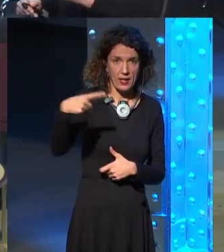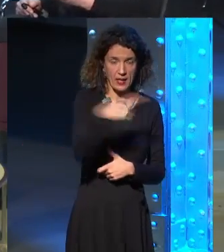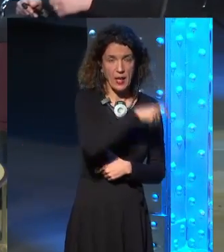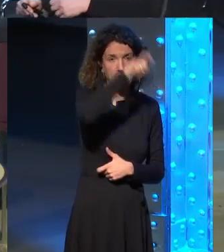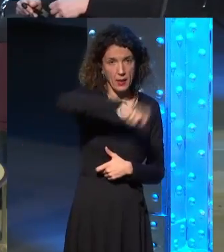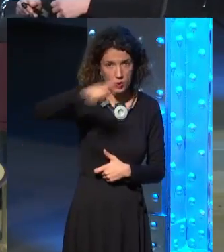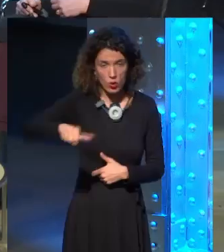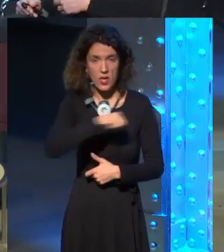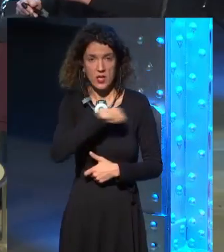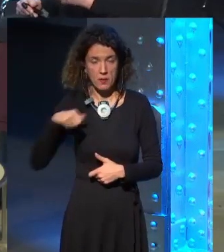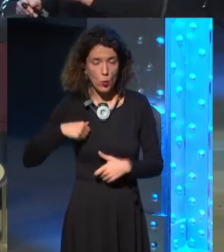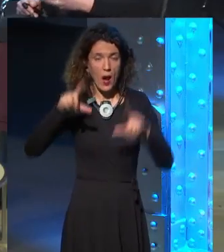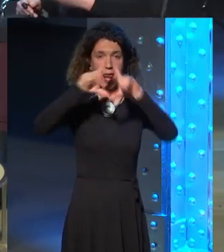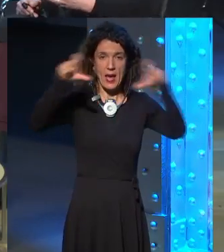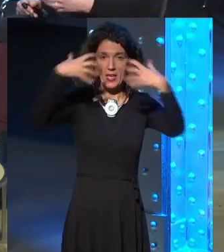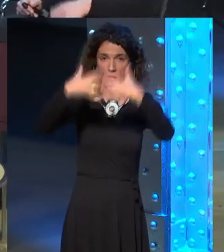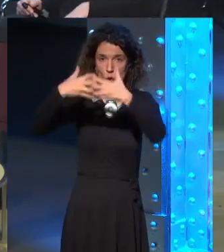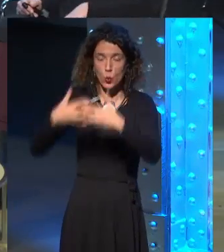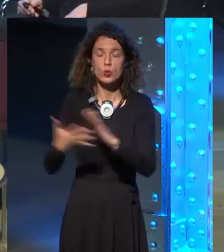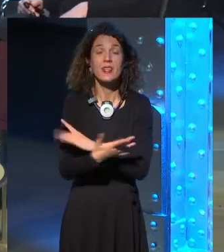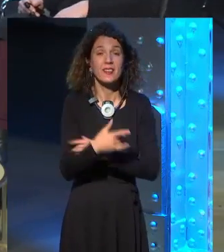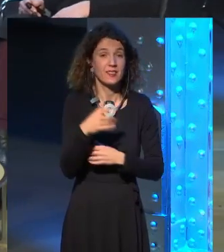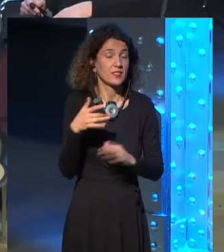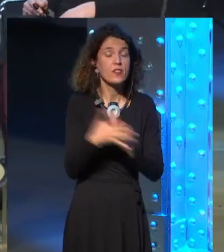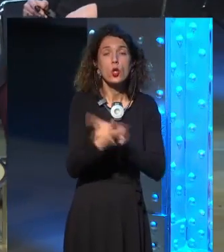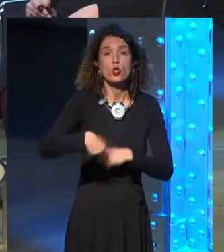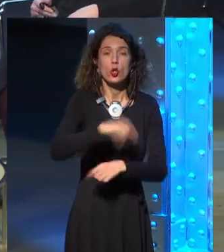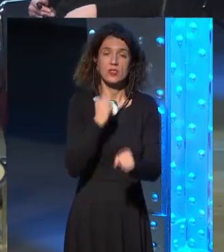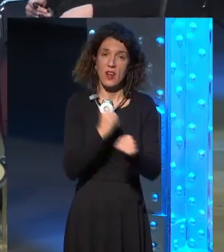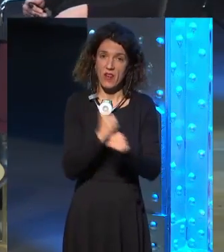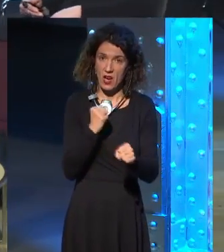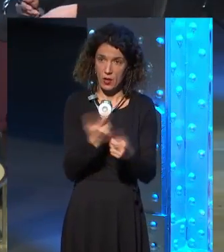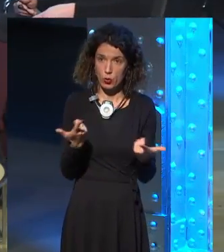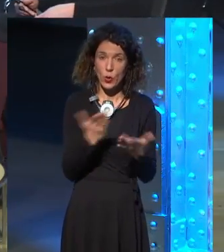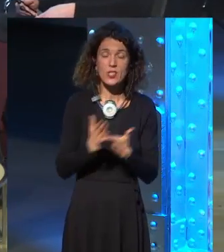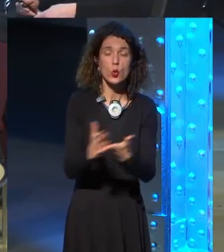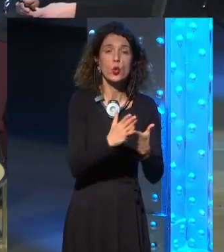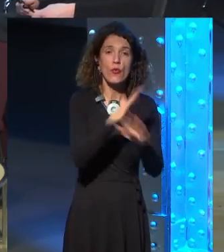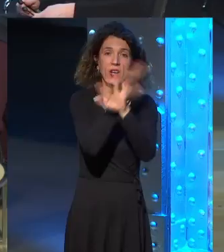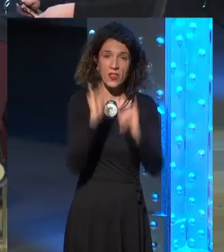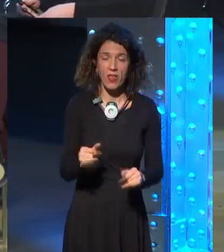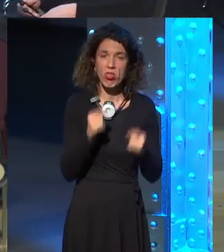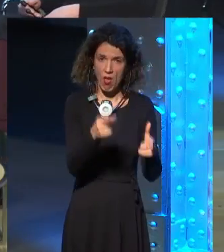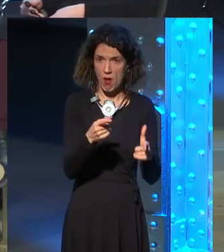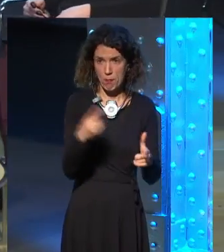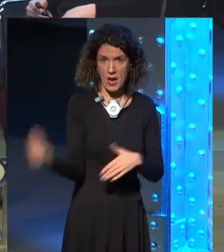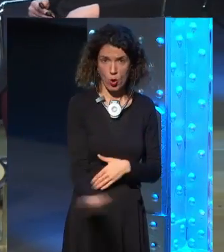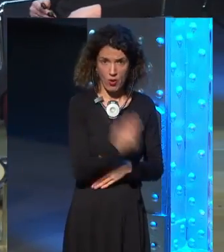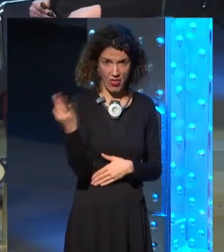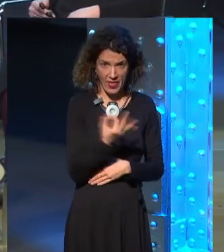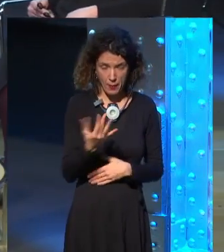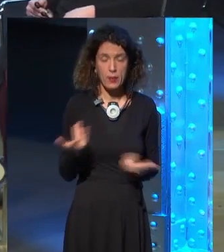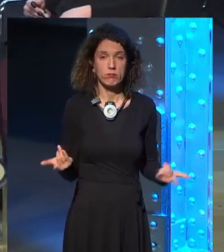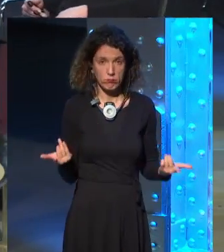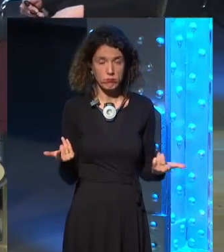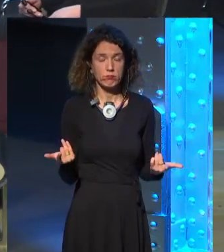of working on or should contribute to. So we rarely use the word happiness,